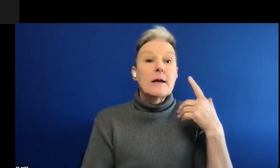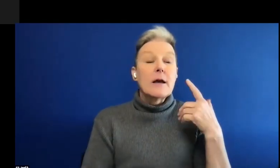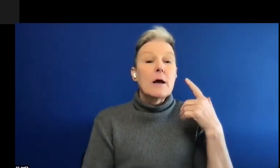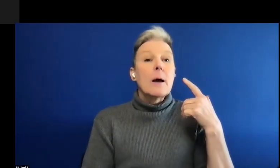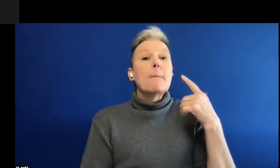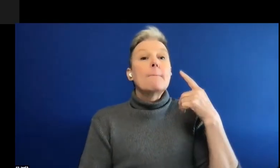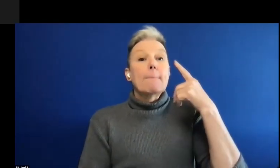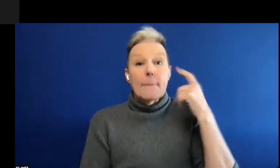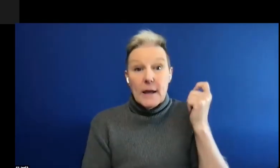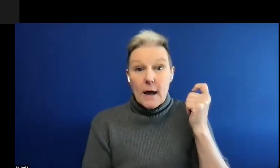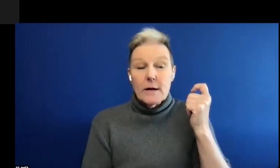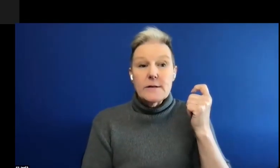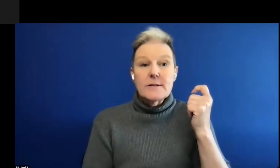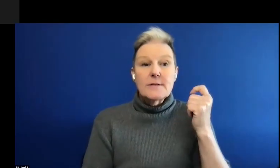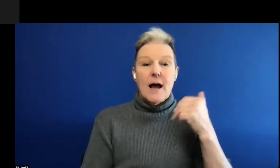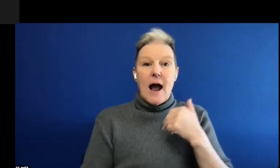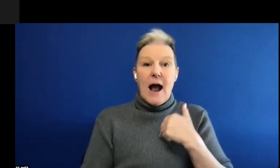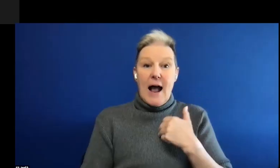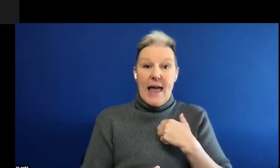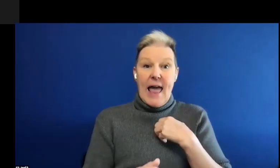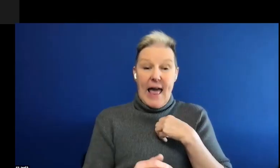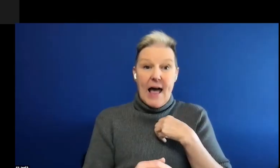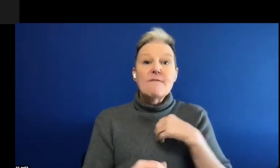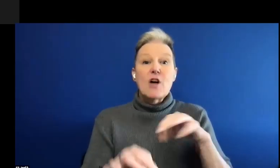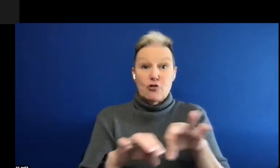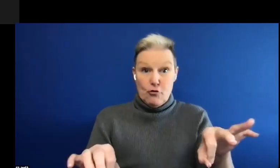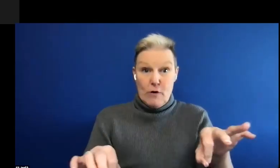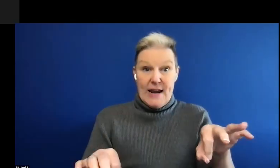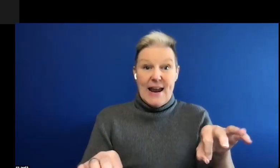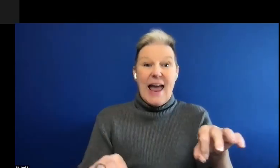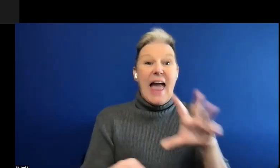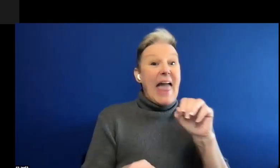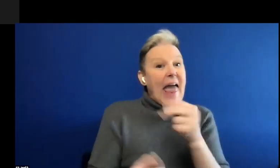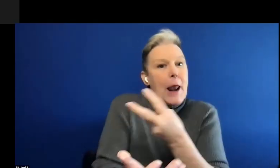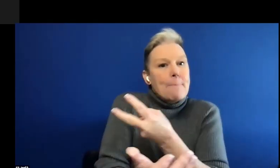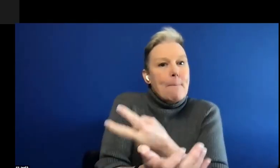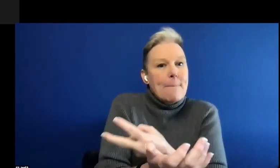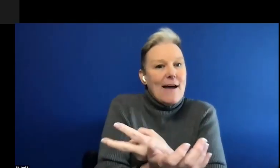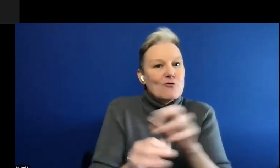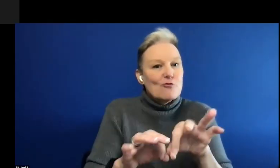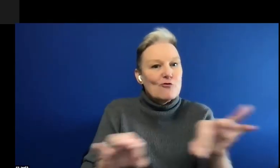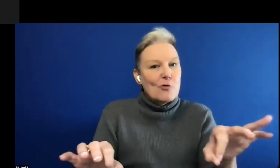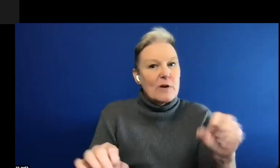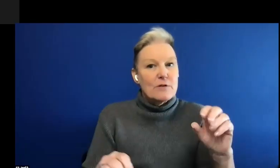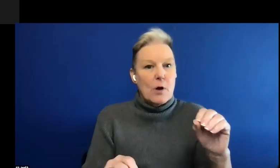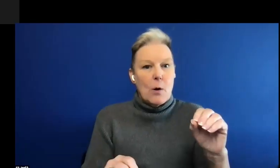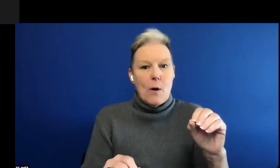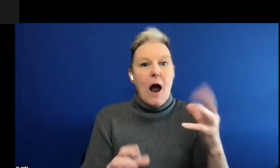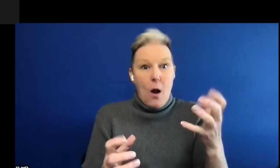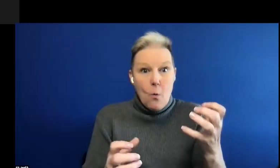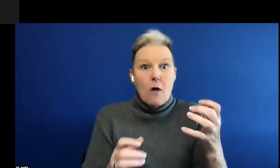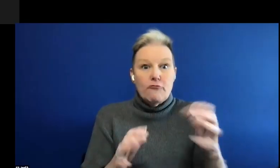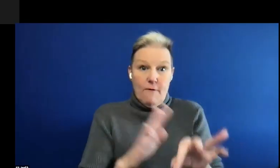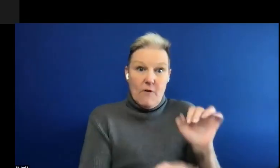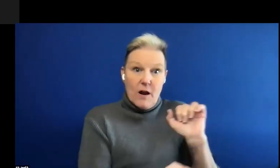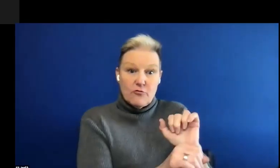because I have an undergraduate degree and a master's degree. So I want to be able to have a job